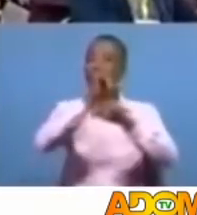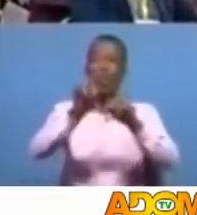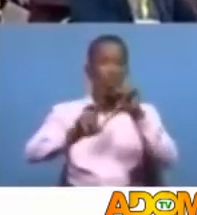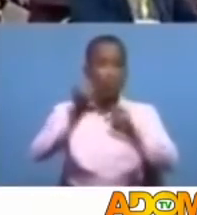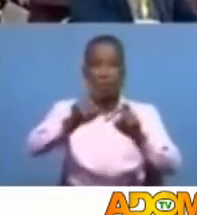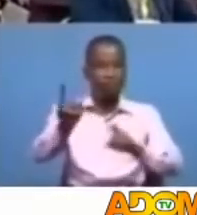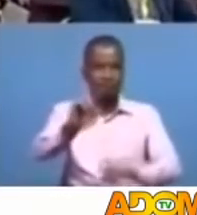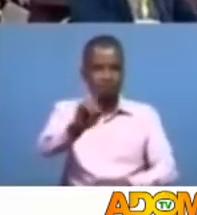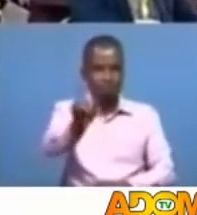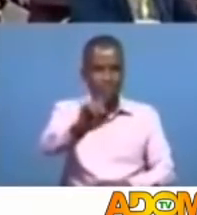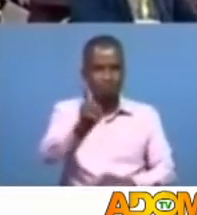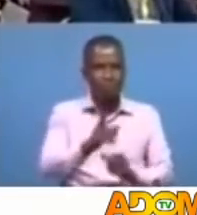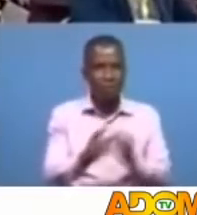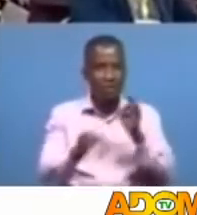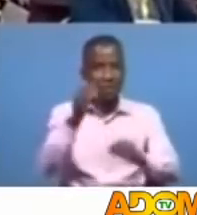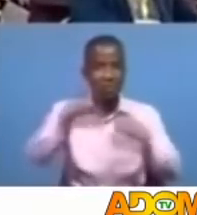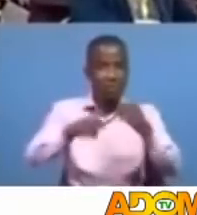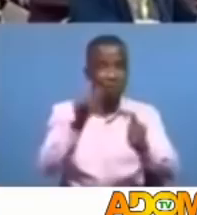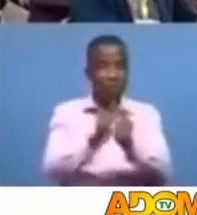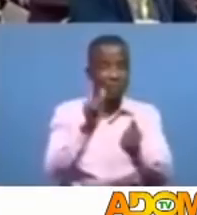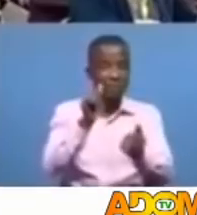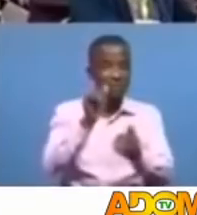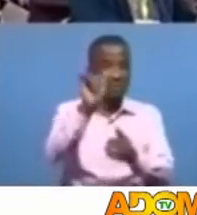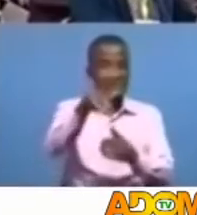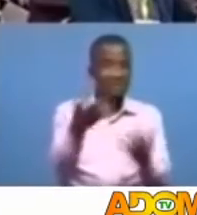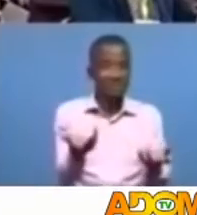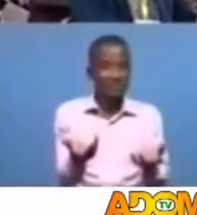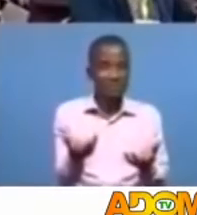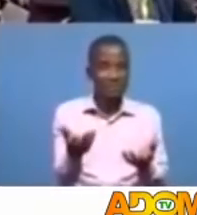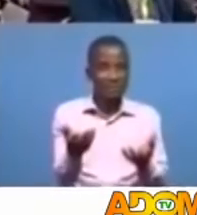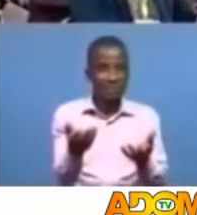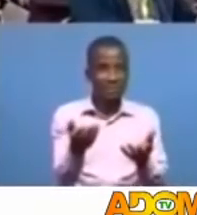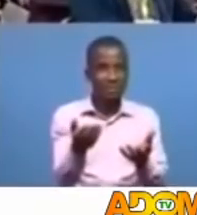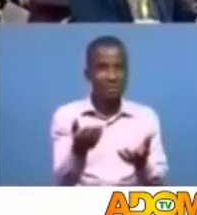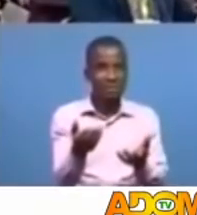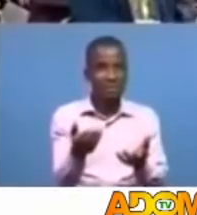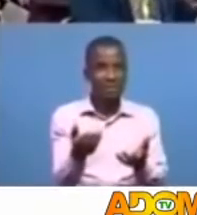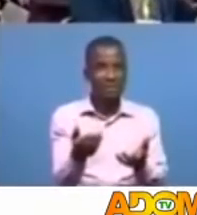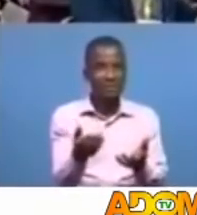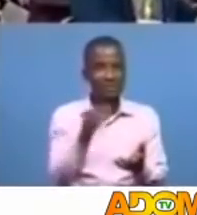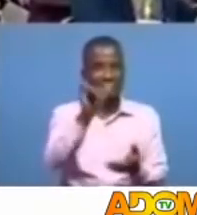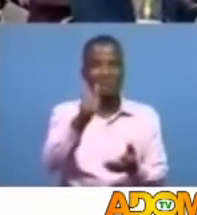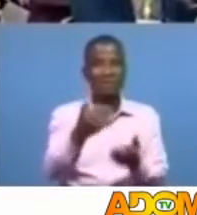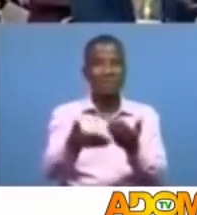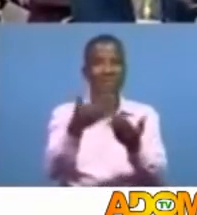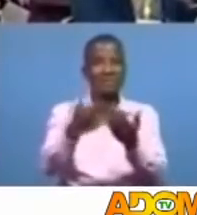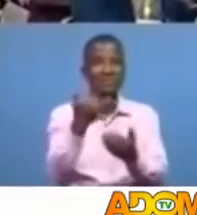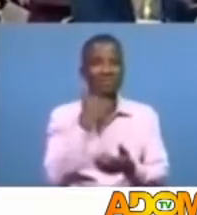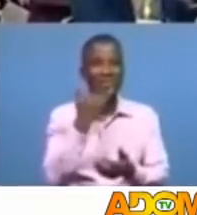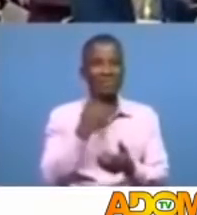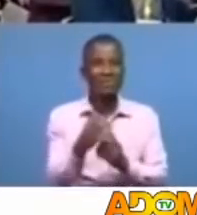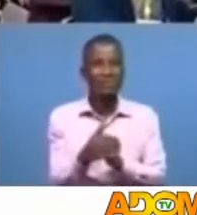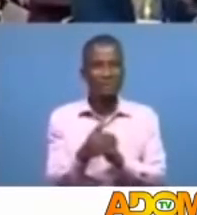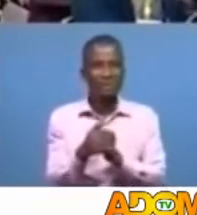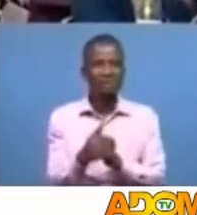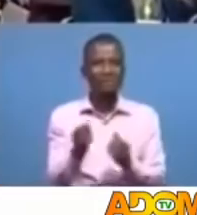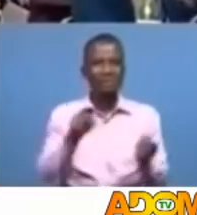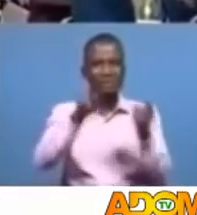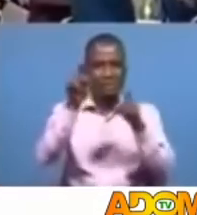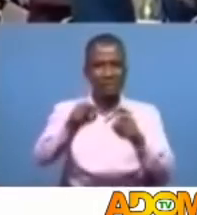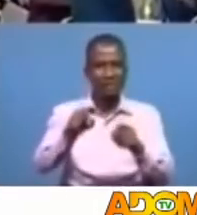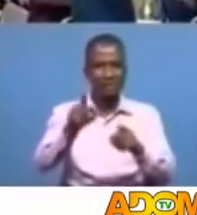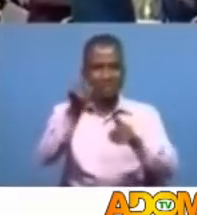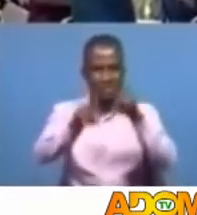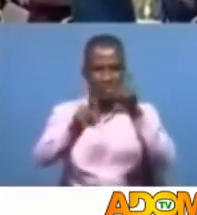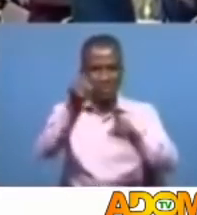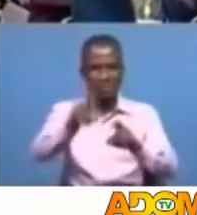if your lordships have an issue with that, I'm afraid that that is just fundamental error. There can't be any question